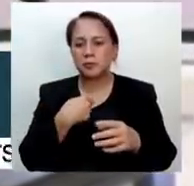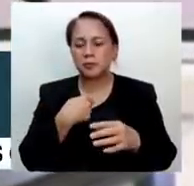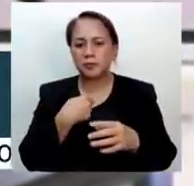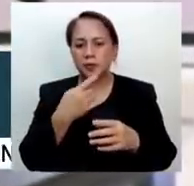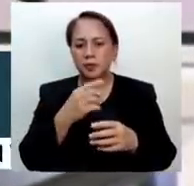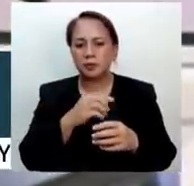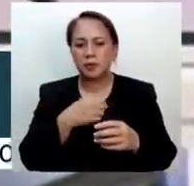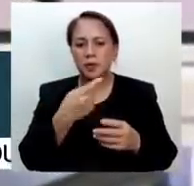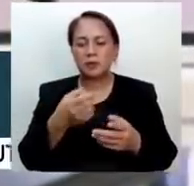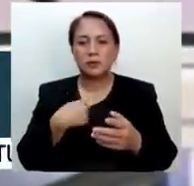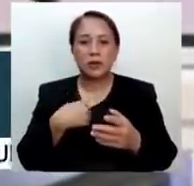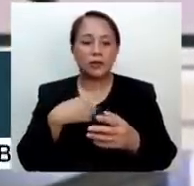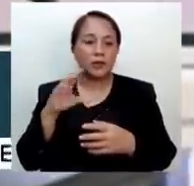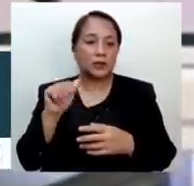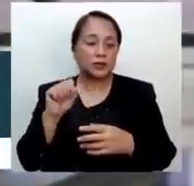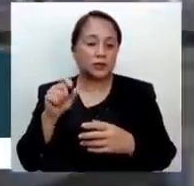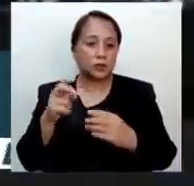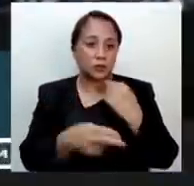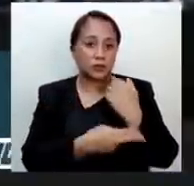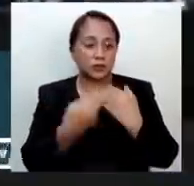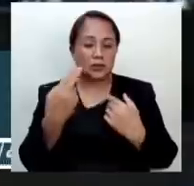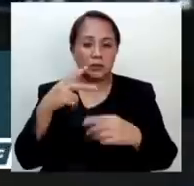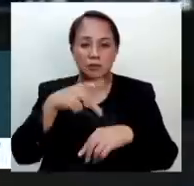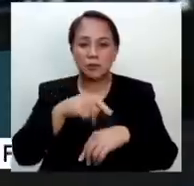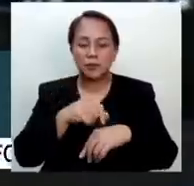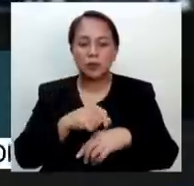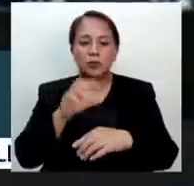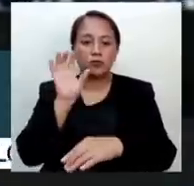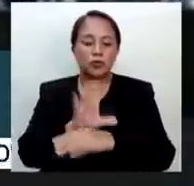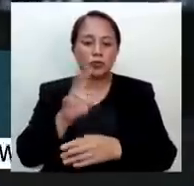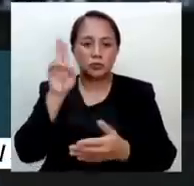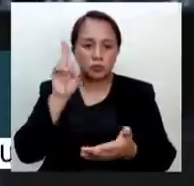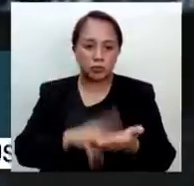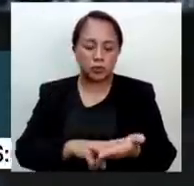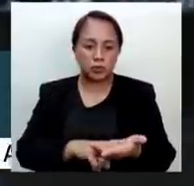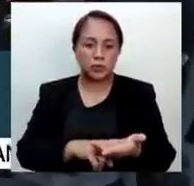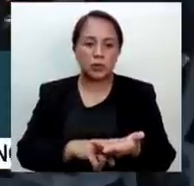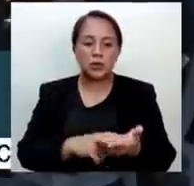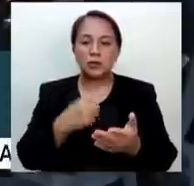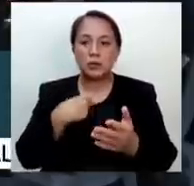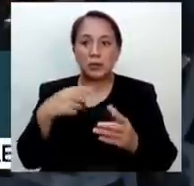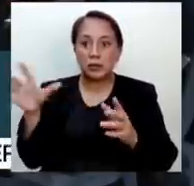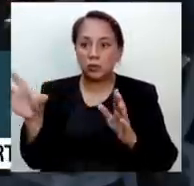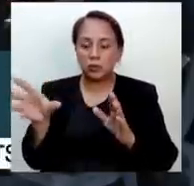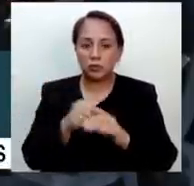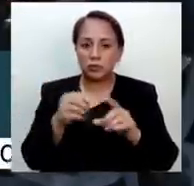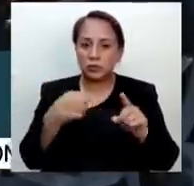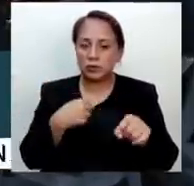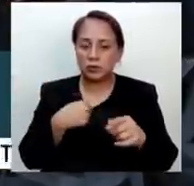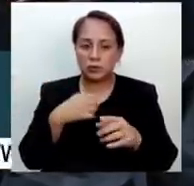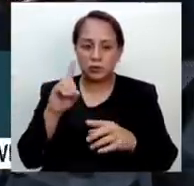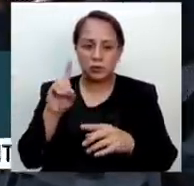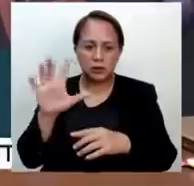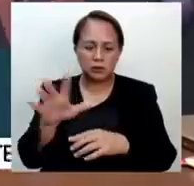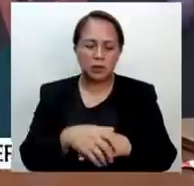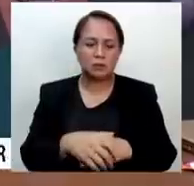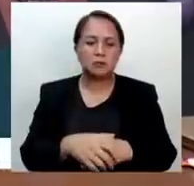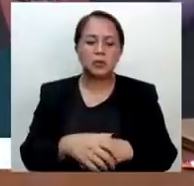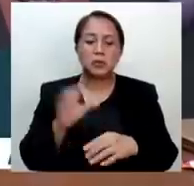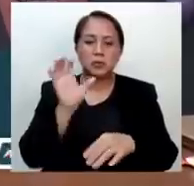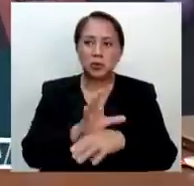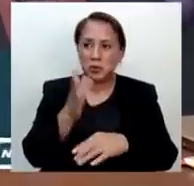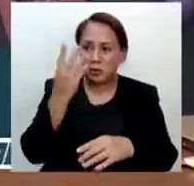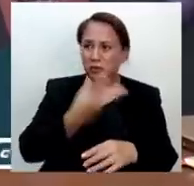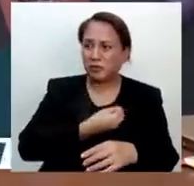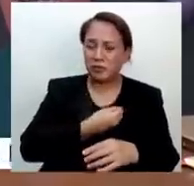casino hotel in Parañaque to force him to sign an affidavit implicating de Lima. Ragos said he was forced to sign out of fear for his life